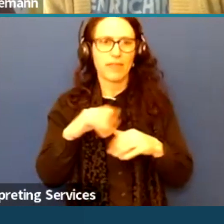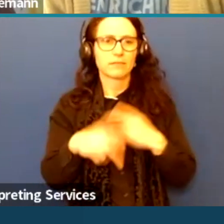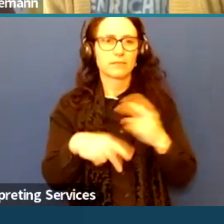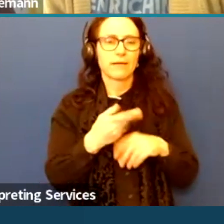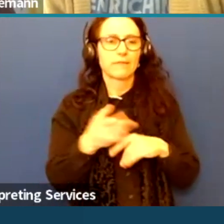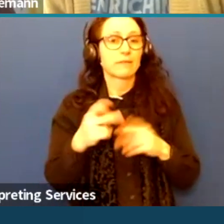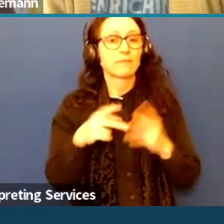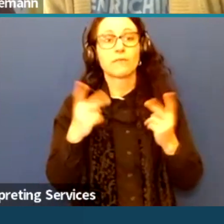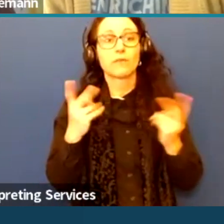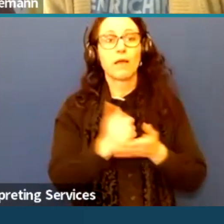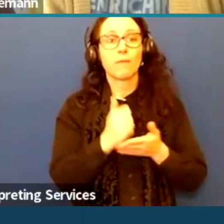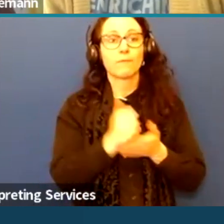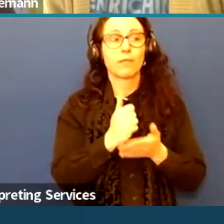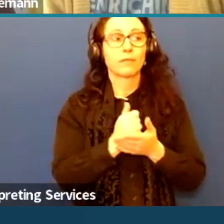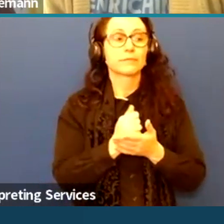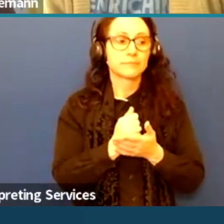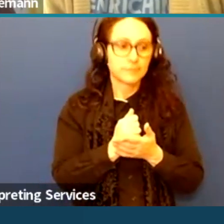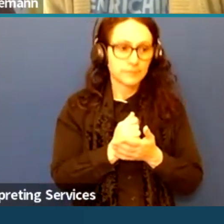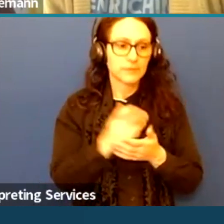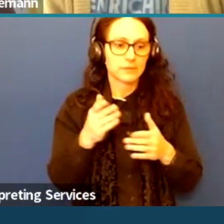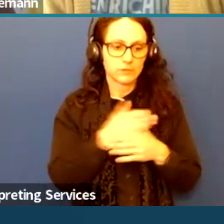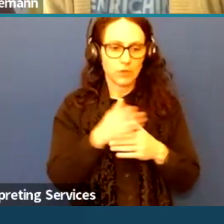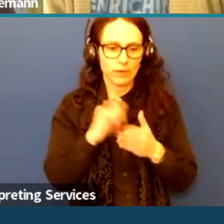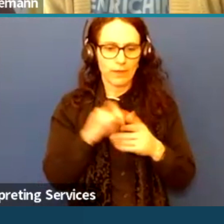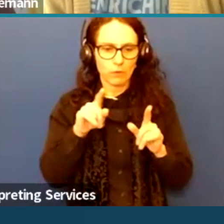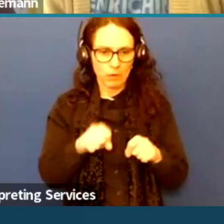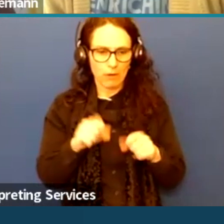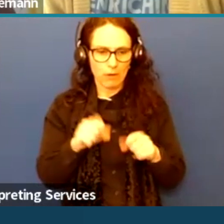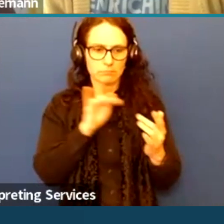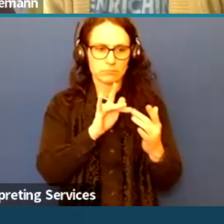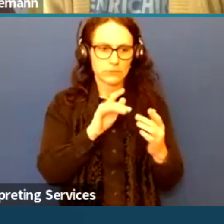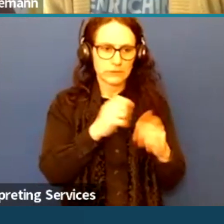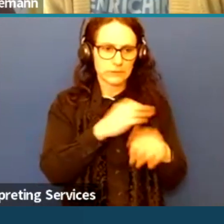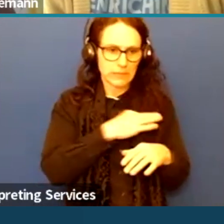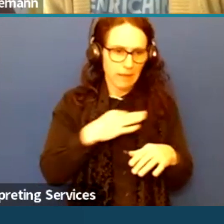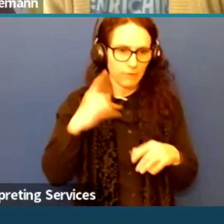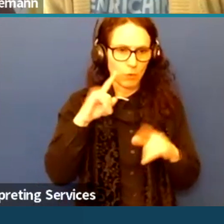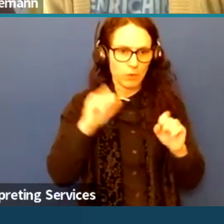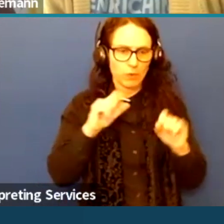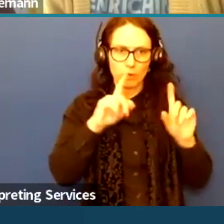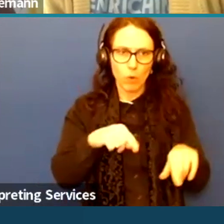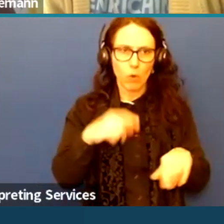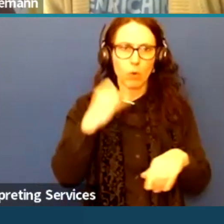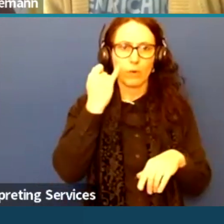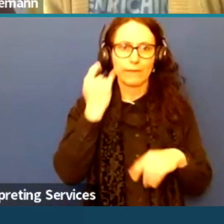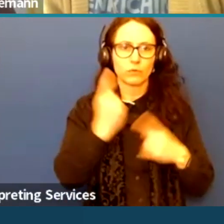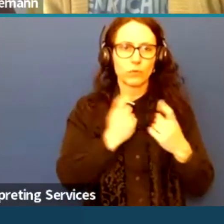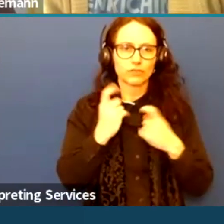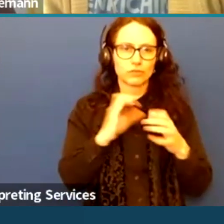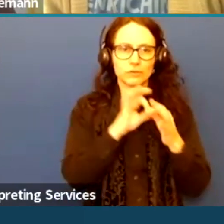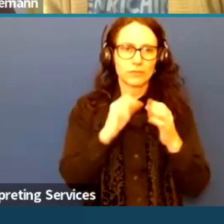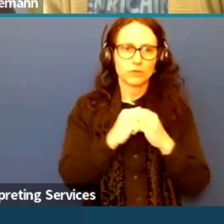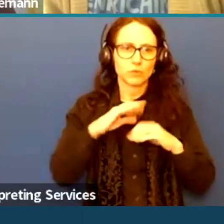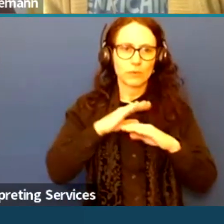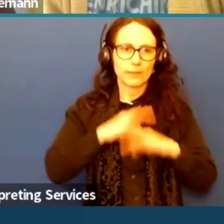very, very helpful. Sharing that you can reach out to staff or where you can go if you have questions related to relief